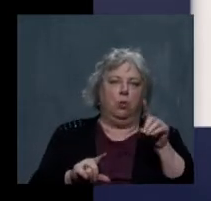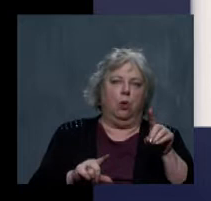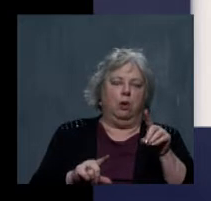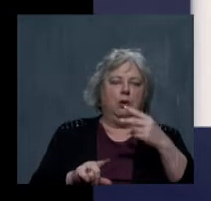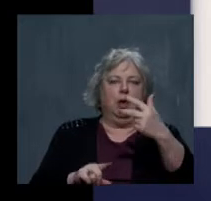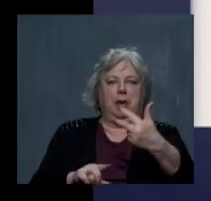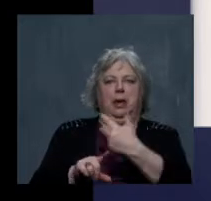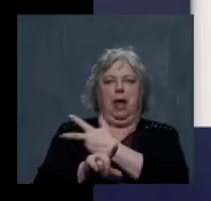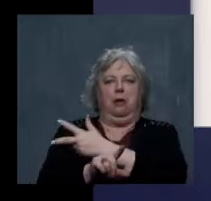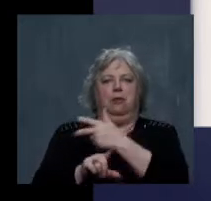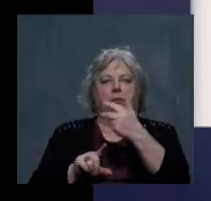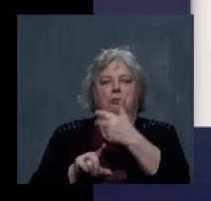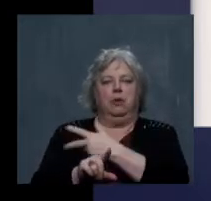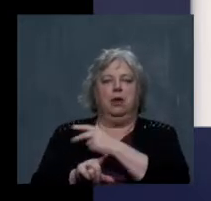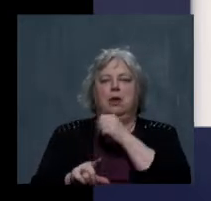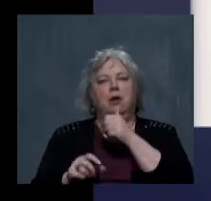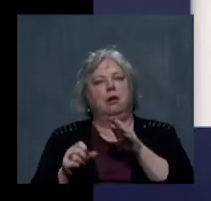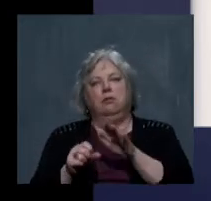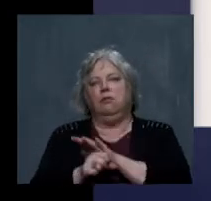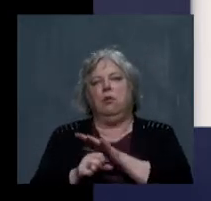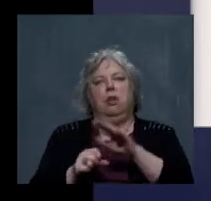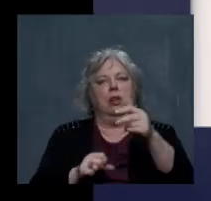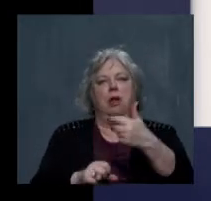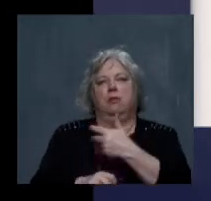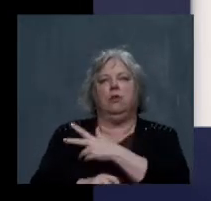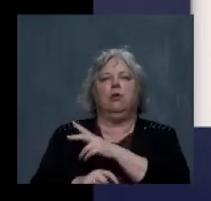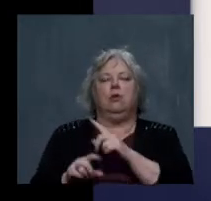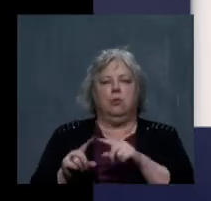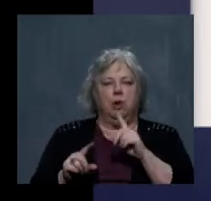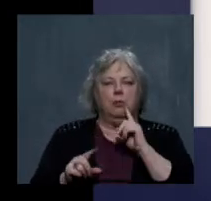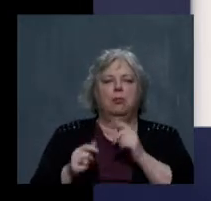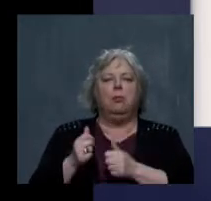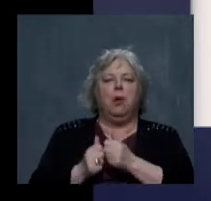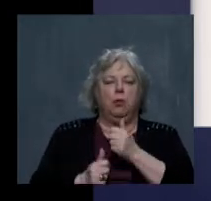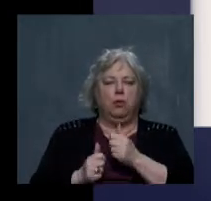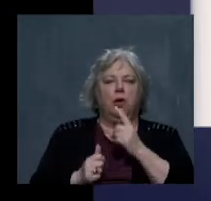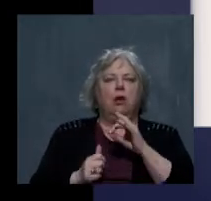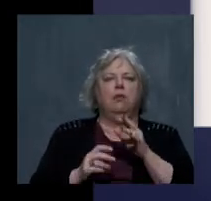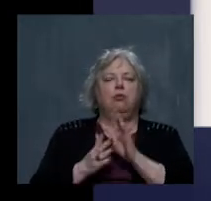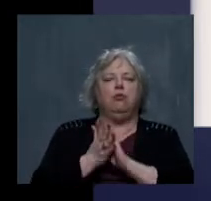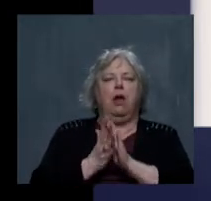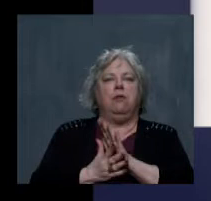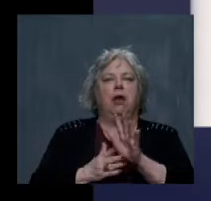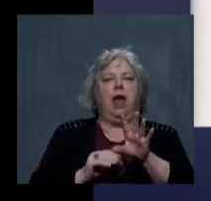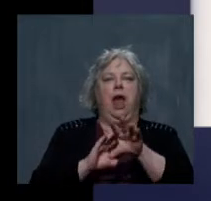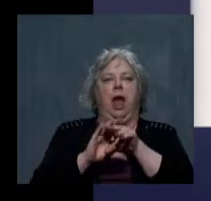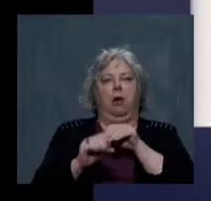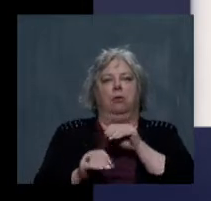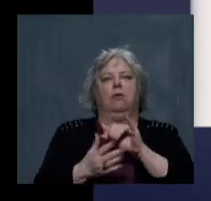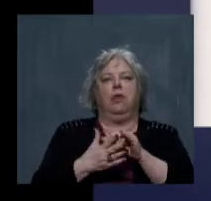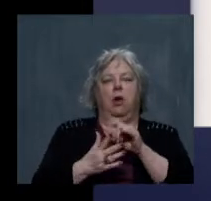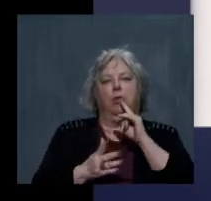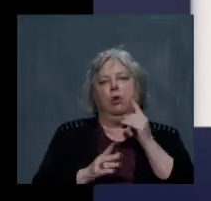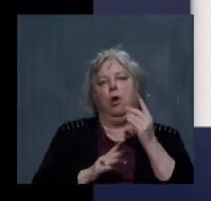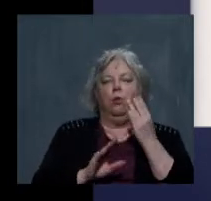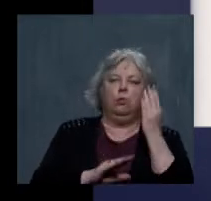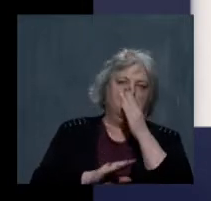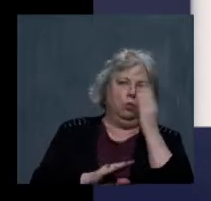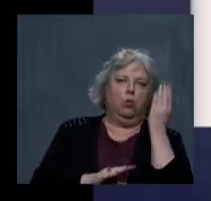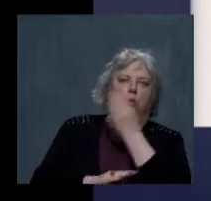It's not entirely left turns, but most of it is probably going to be left turn coming towards the city.